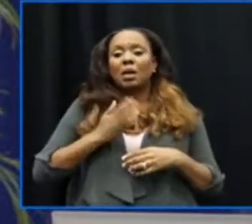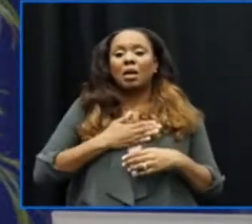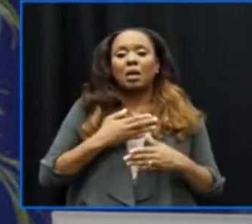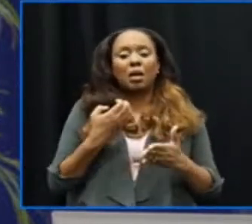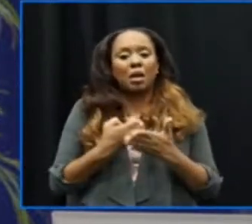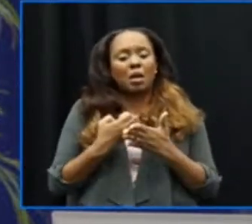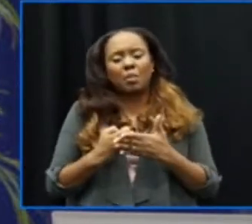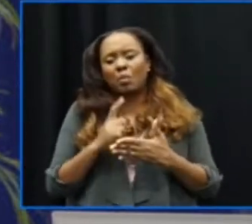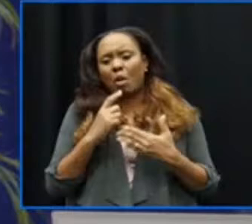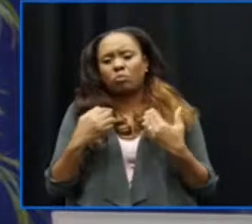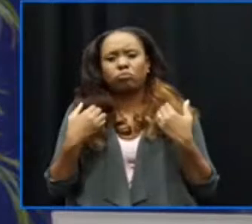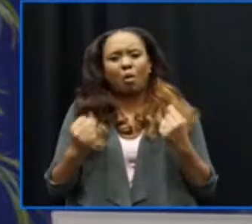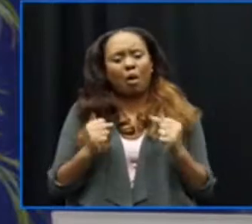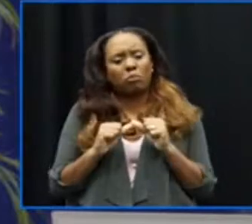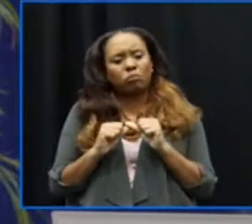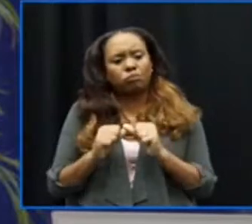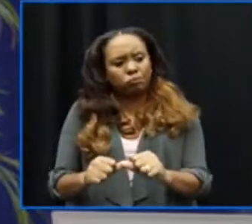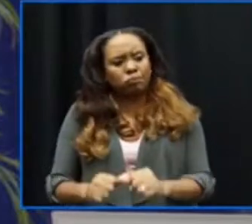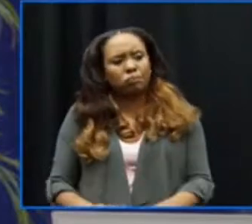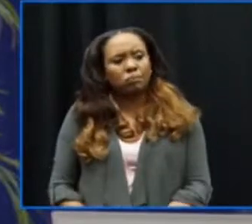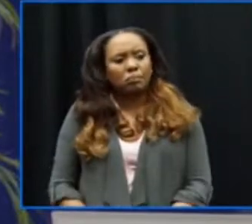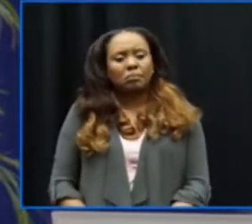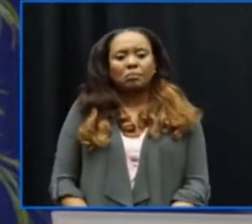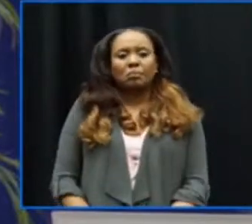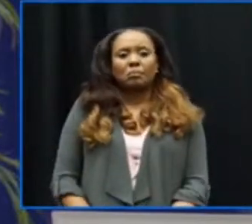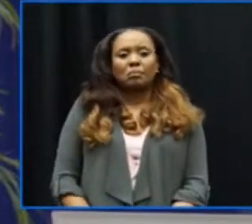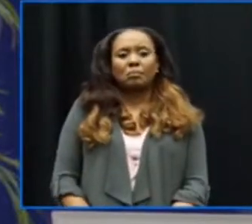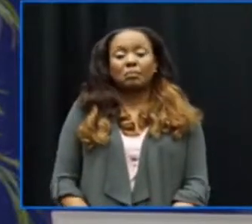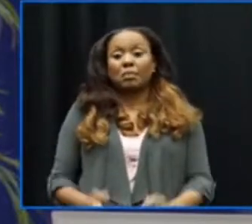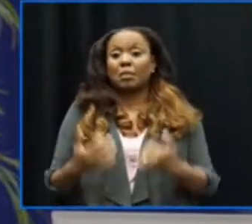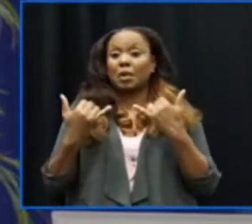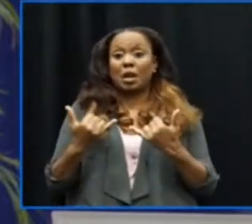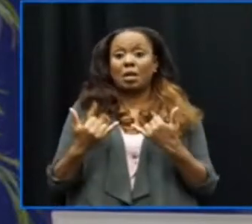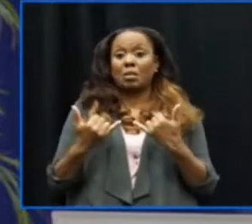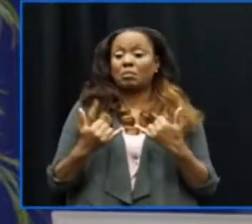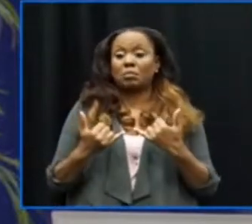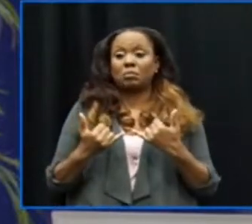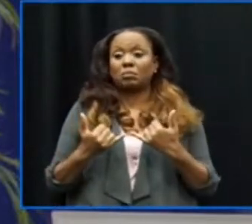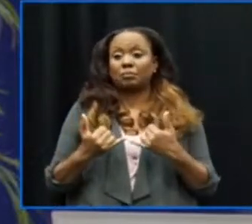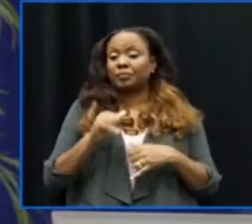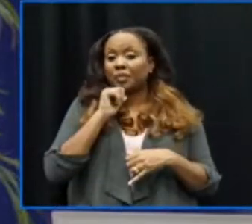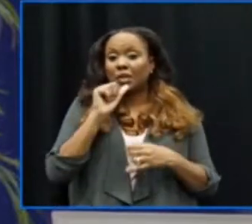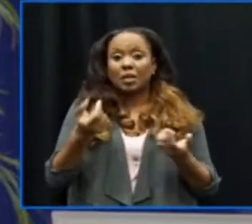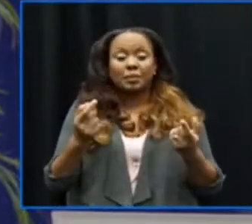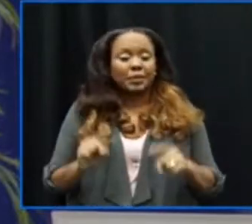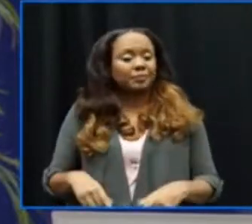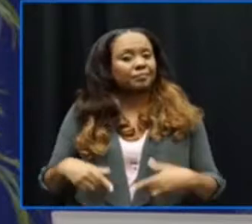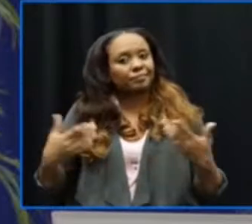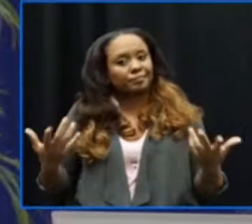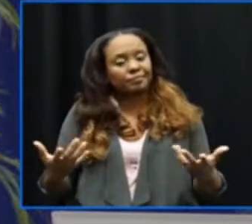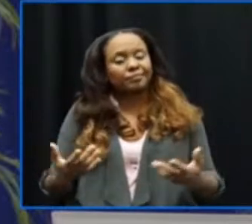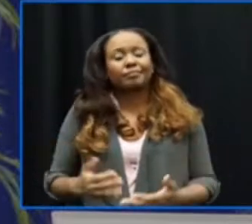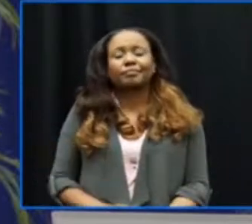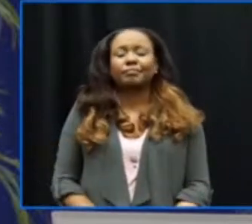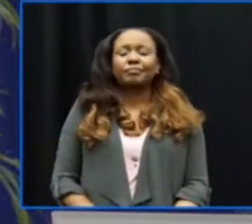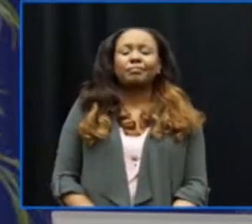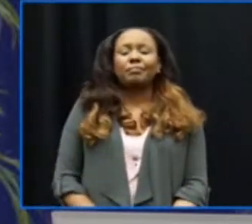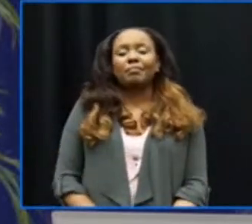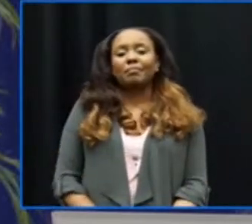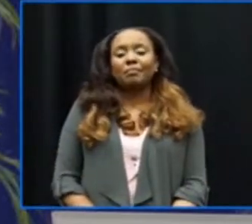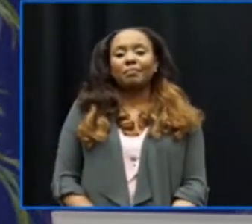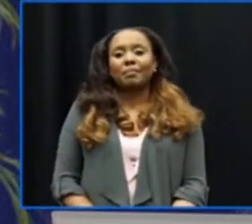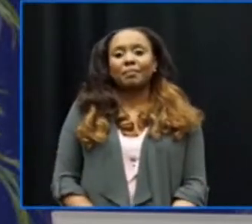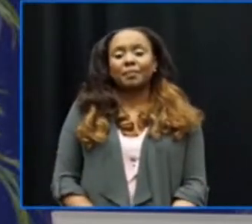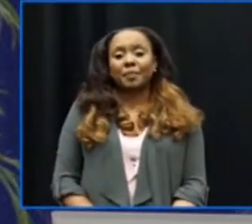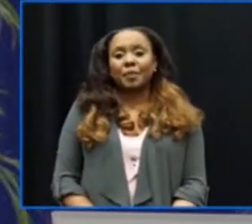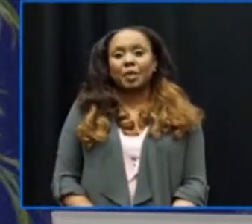powering ahead. Now, we don't have any of those at the moment. So I say all of that to say that when